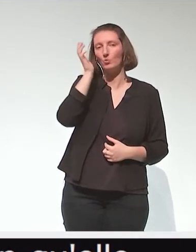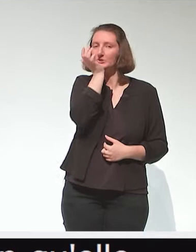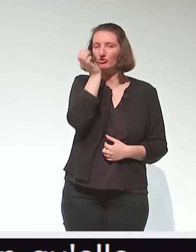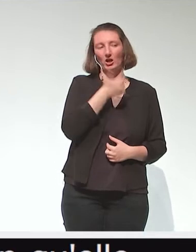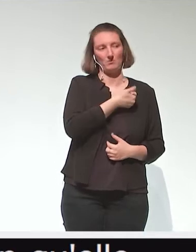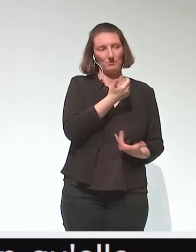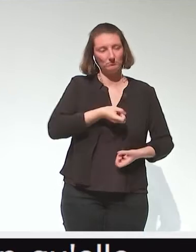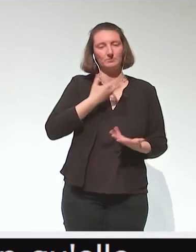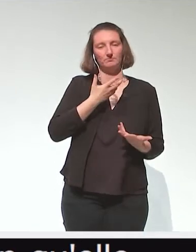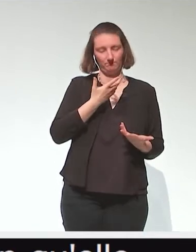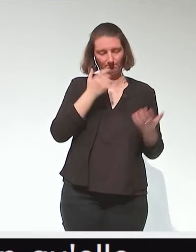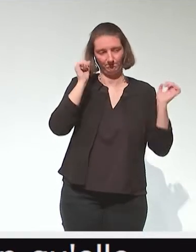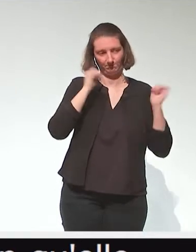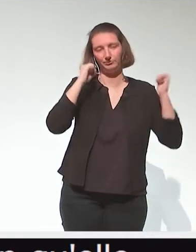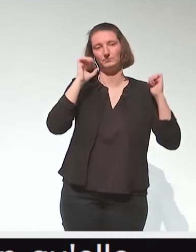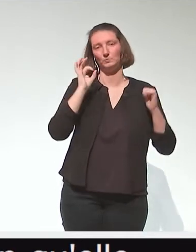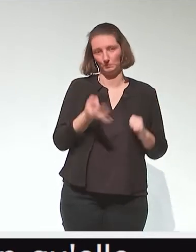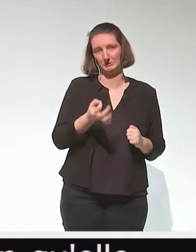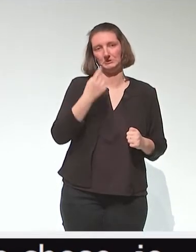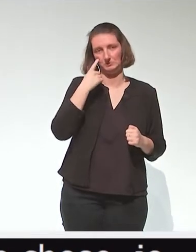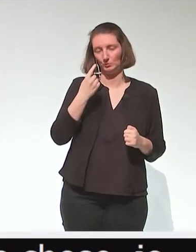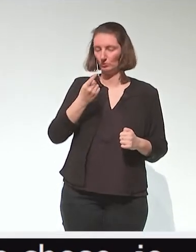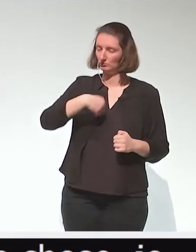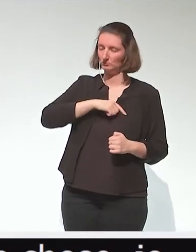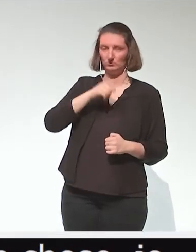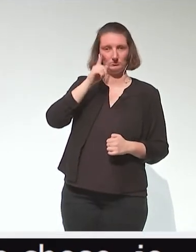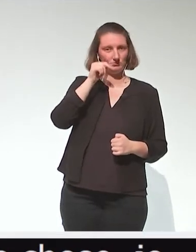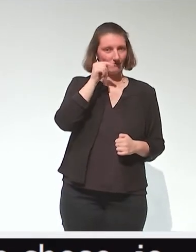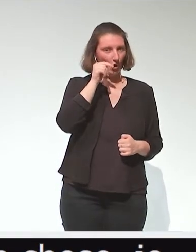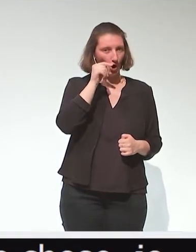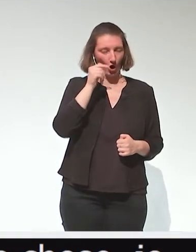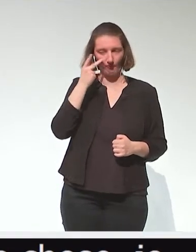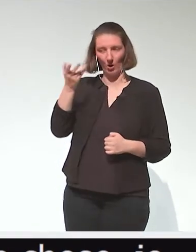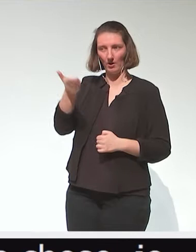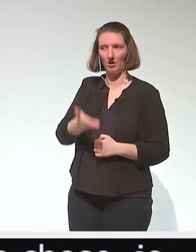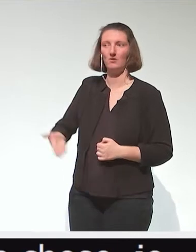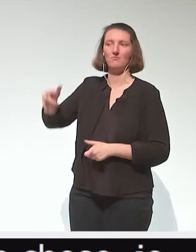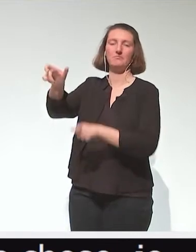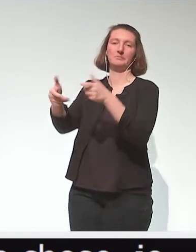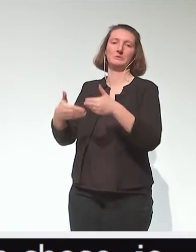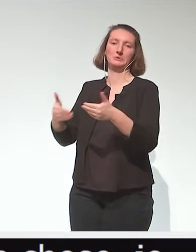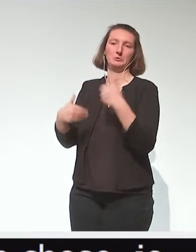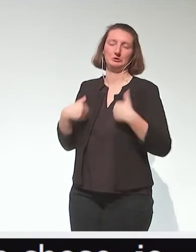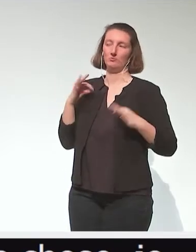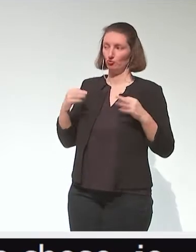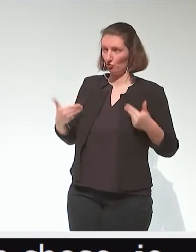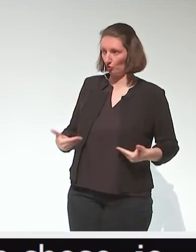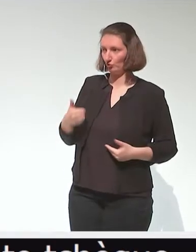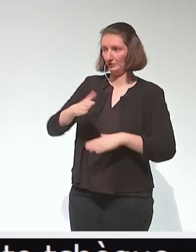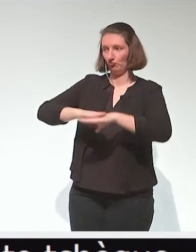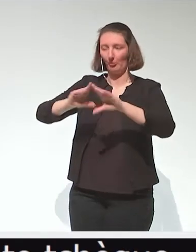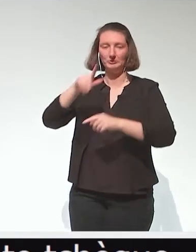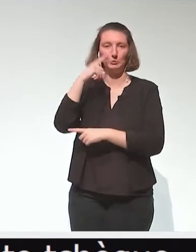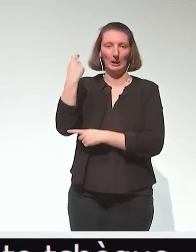join in my Czech colleagues' comments to muster all our efforts to support the